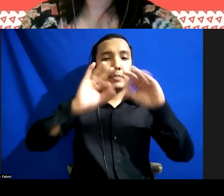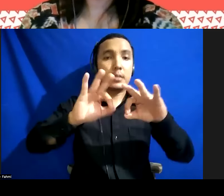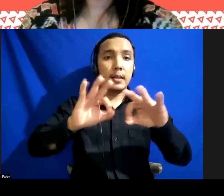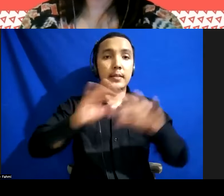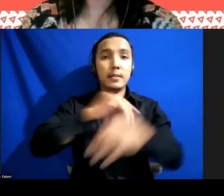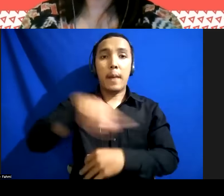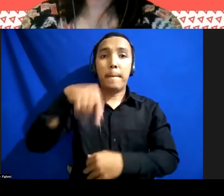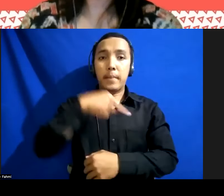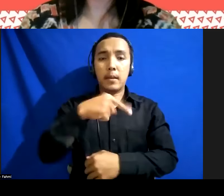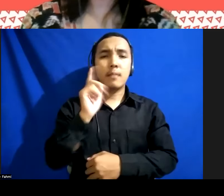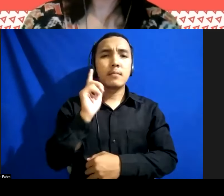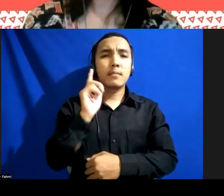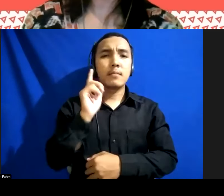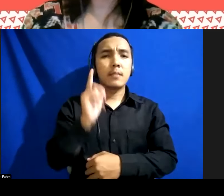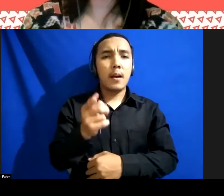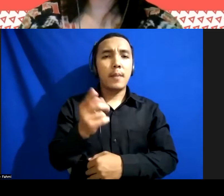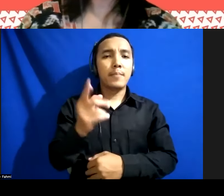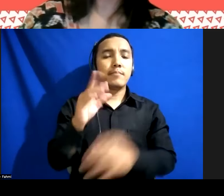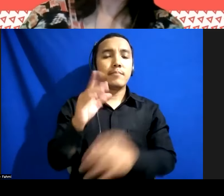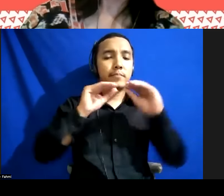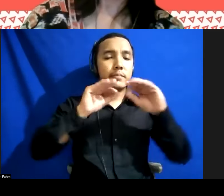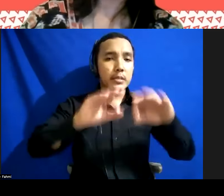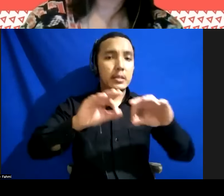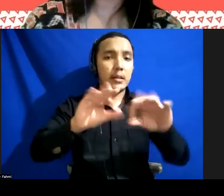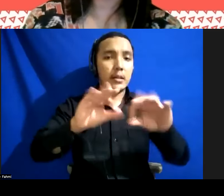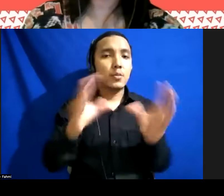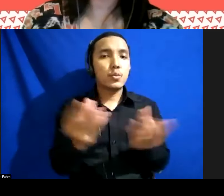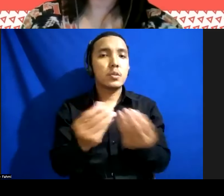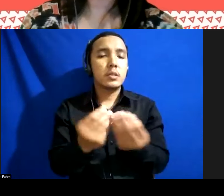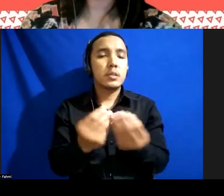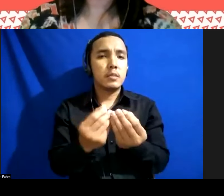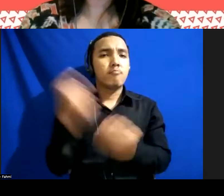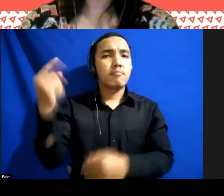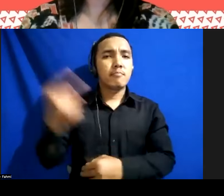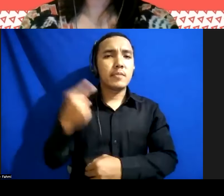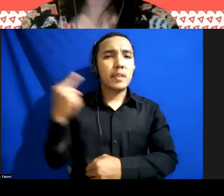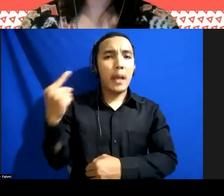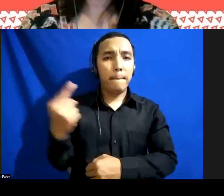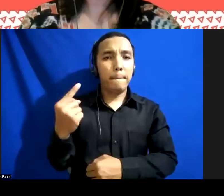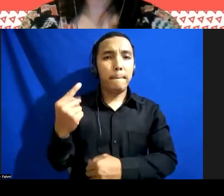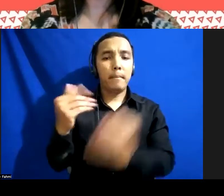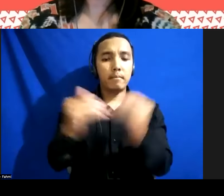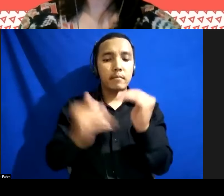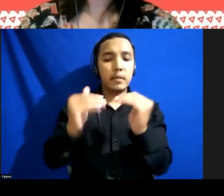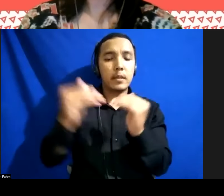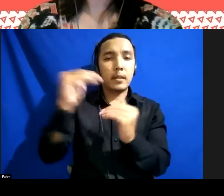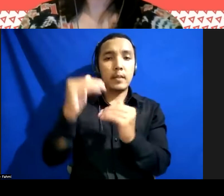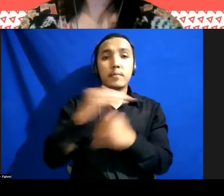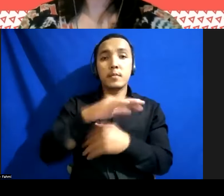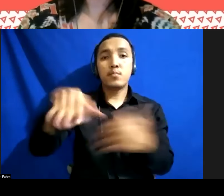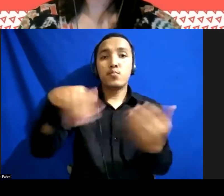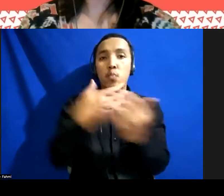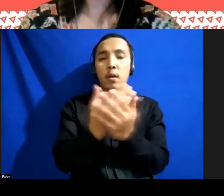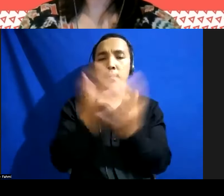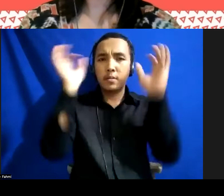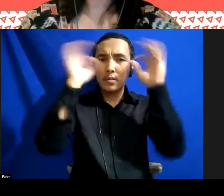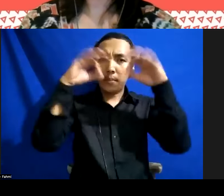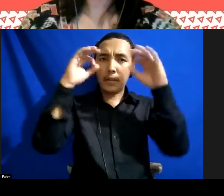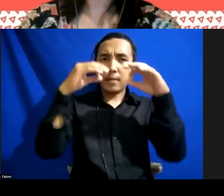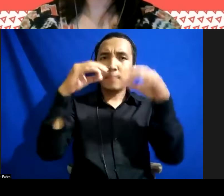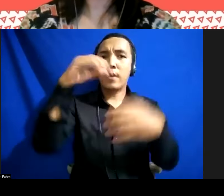have inclusive education at every level in all sub-districts. And particularly, we